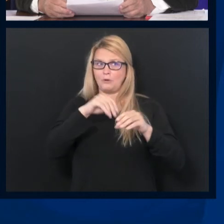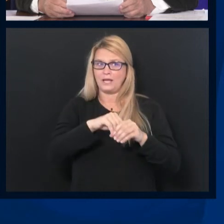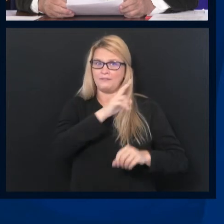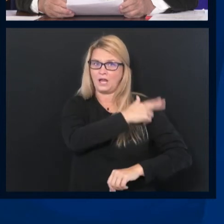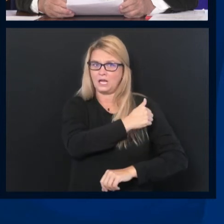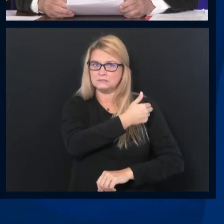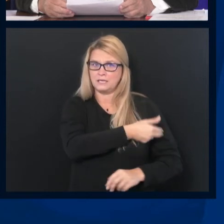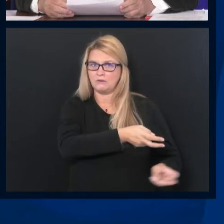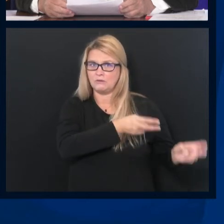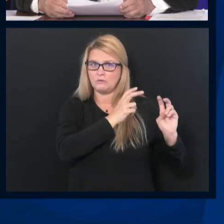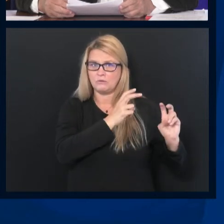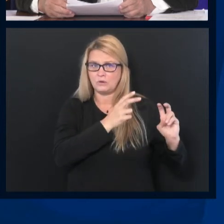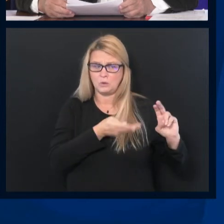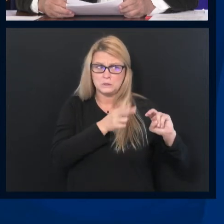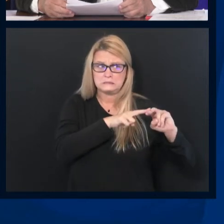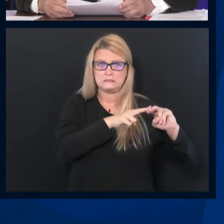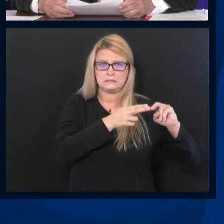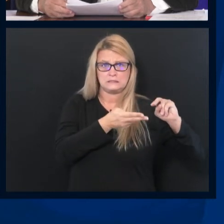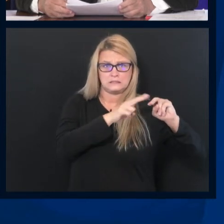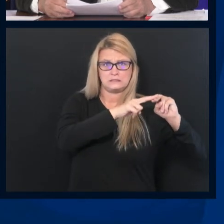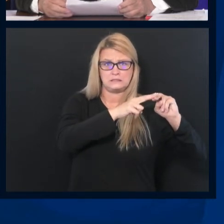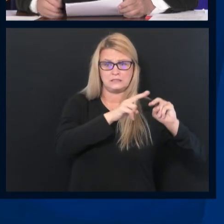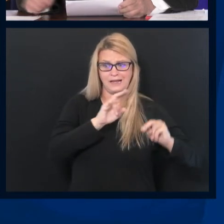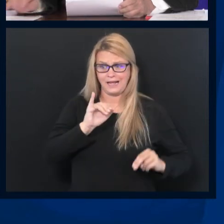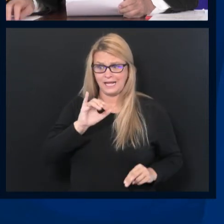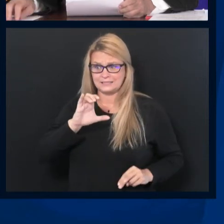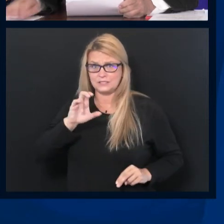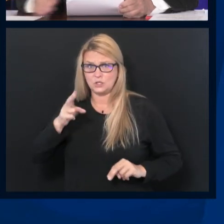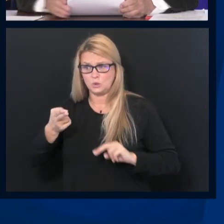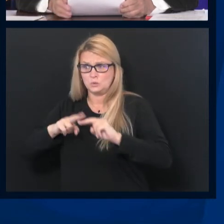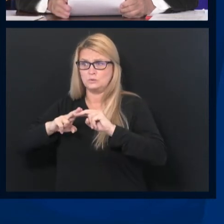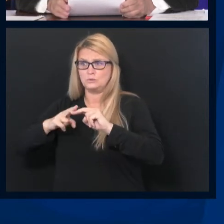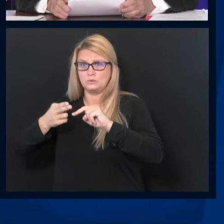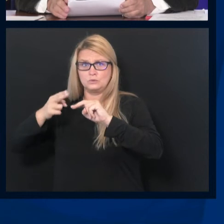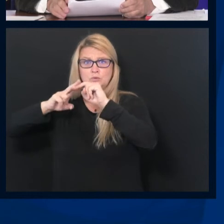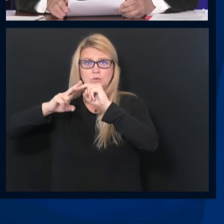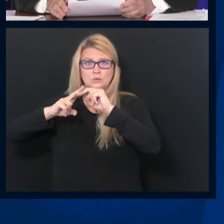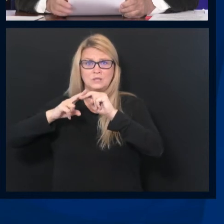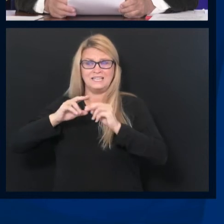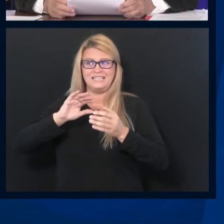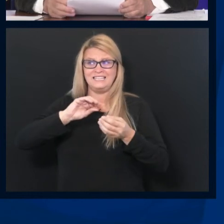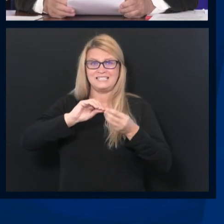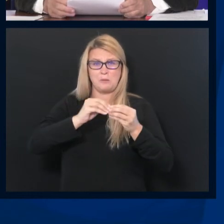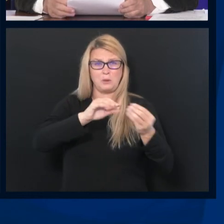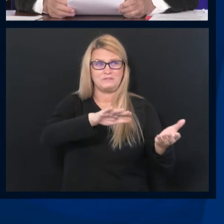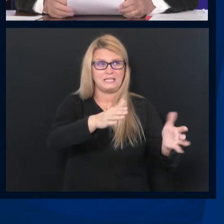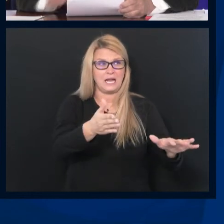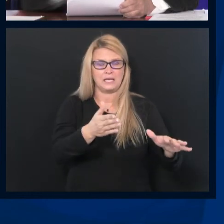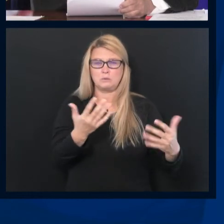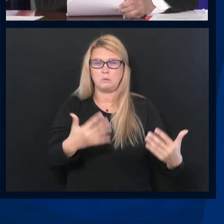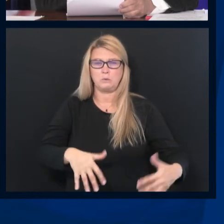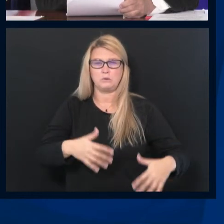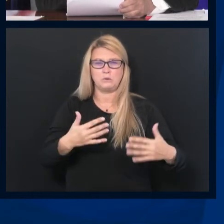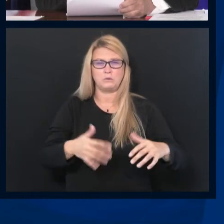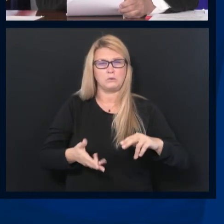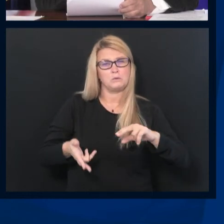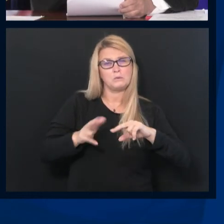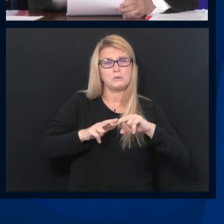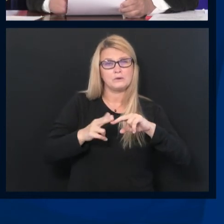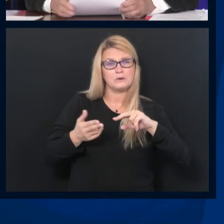growing. Those that are in the ICU growing. The number of deaths are unbelievable. You know, today